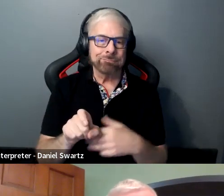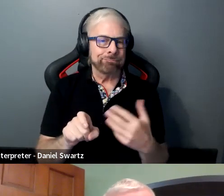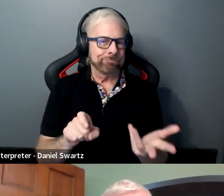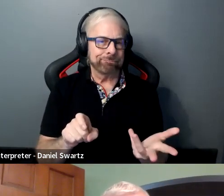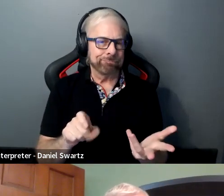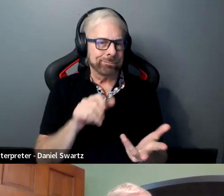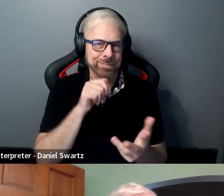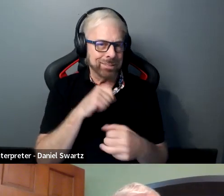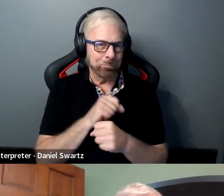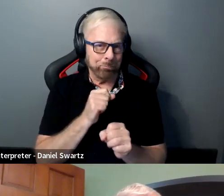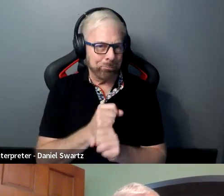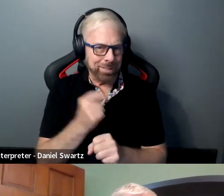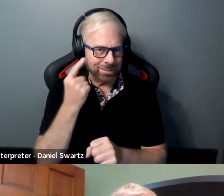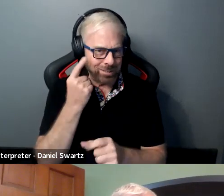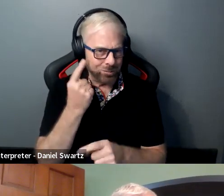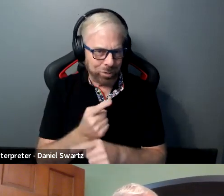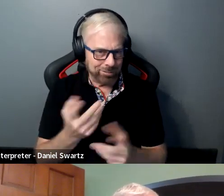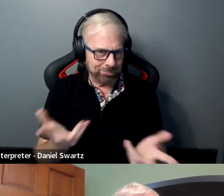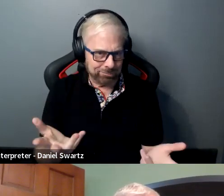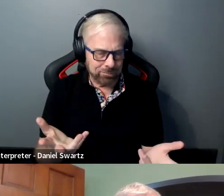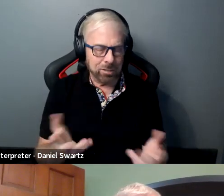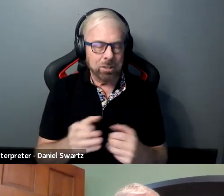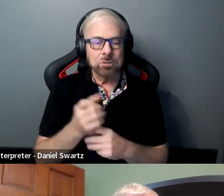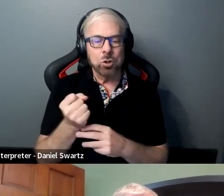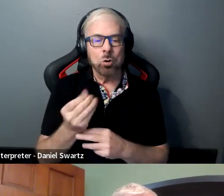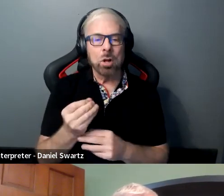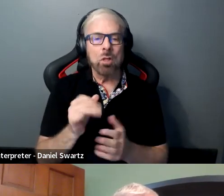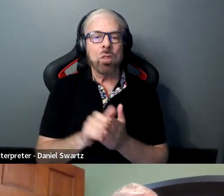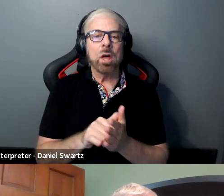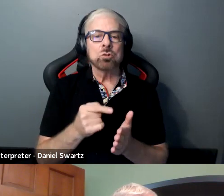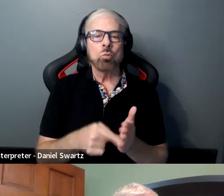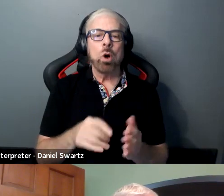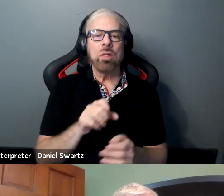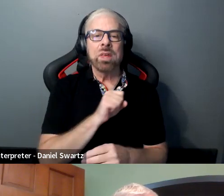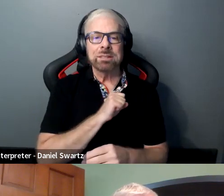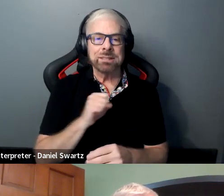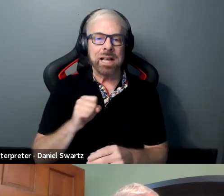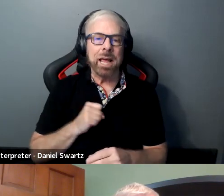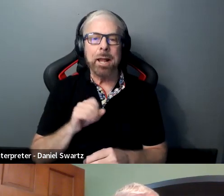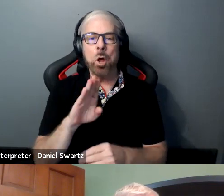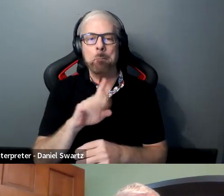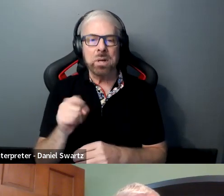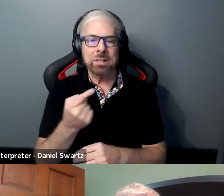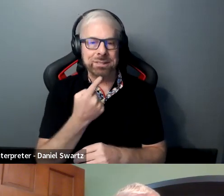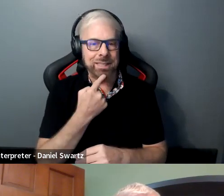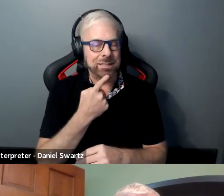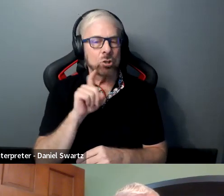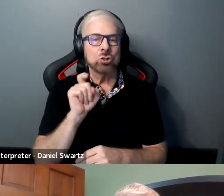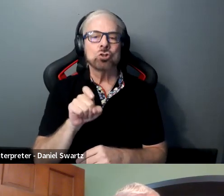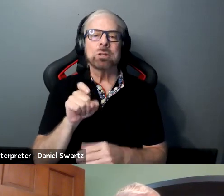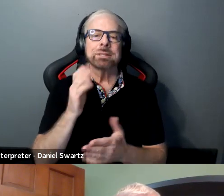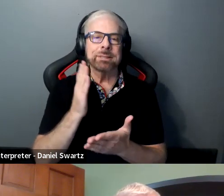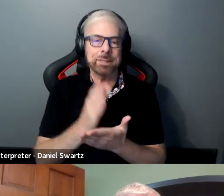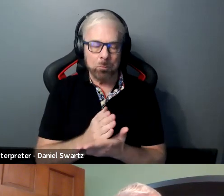really make much sense, right? And that is what the Senate bill says shouldn't continue. Everybody should